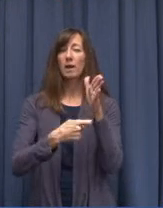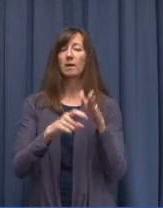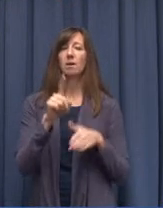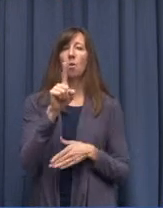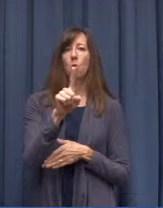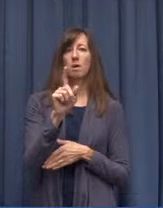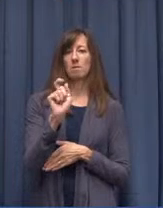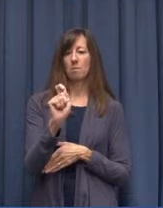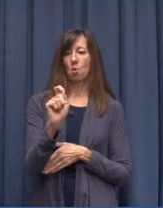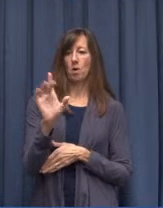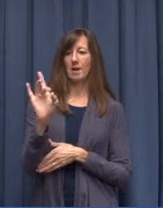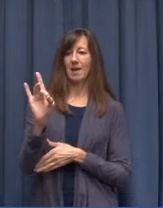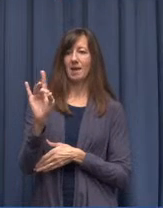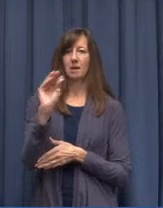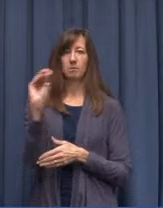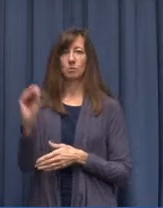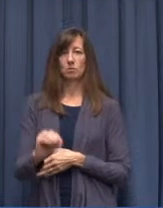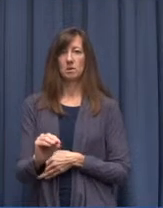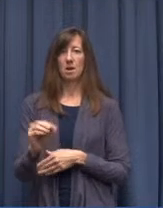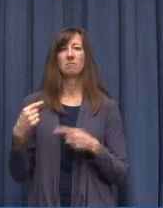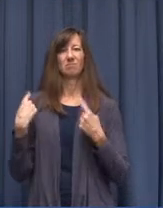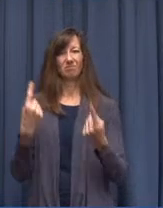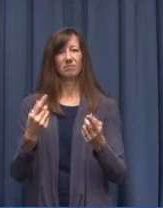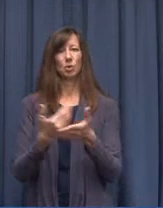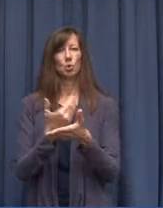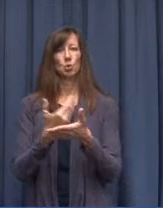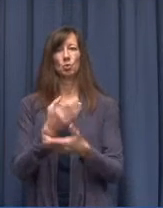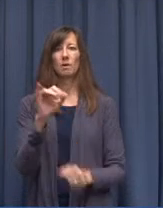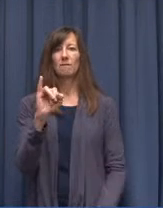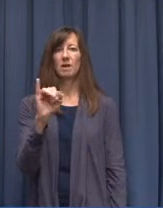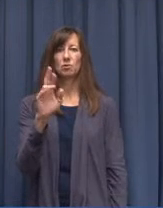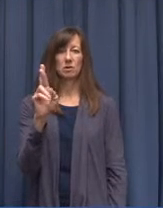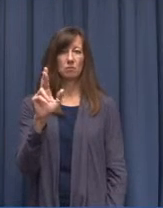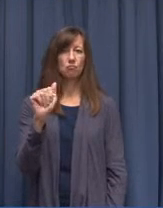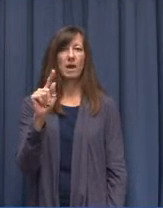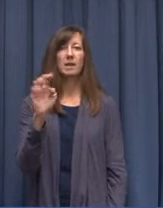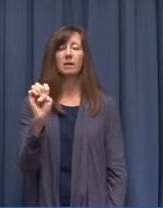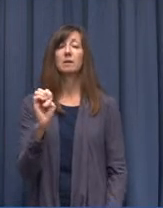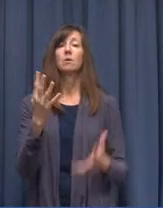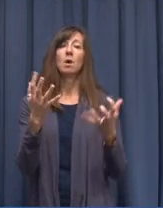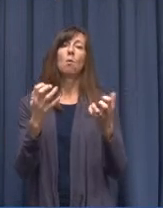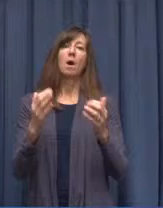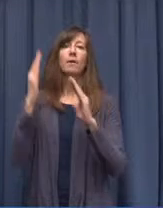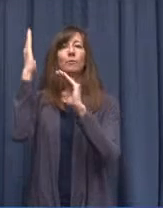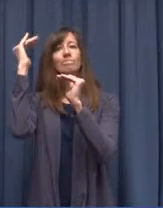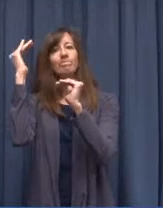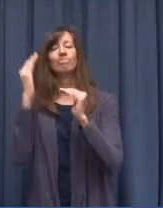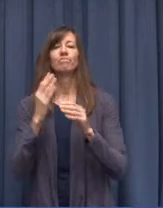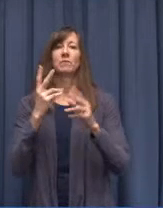rate. Again, we had hoped to keep that under 1% and had done that really